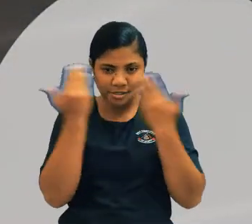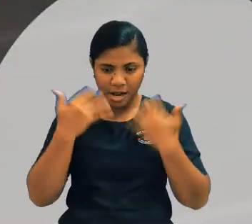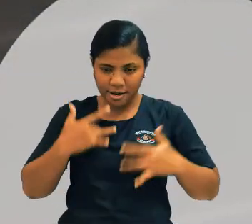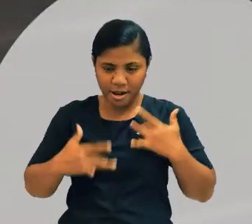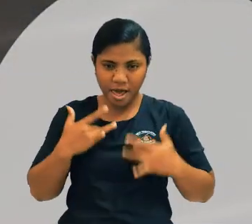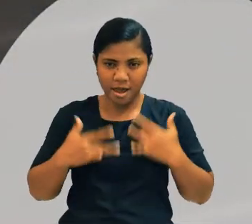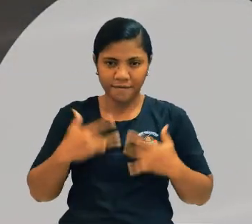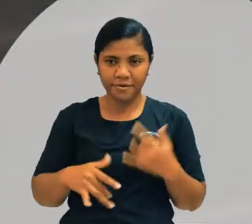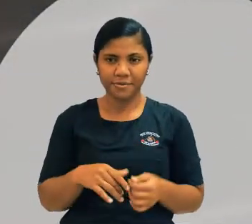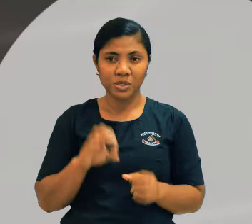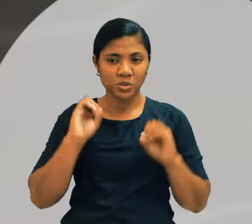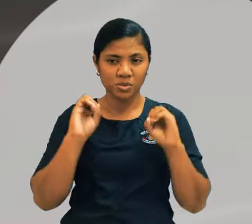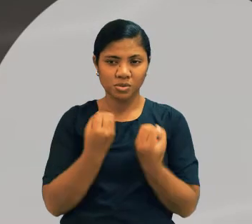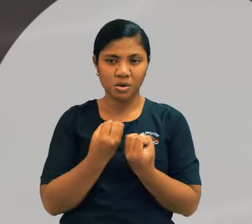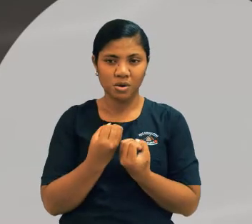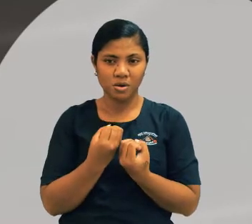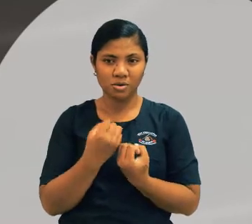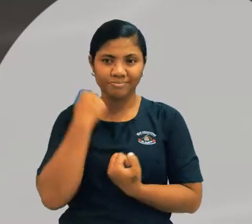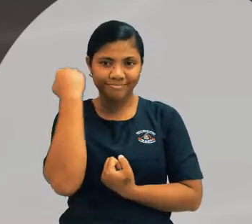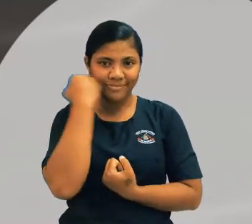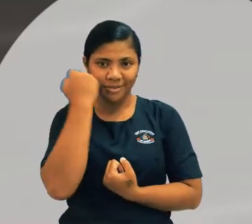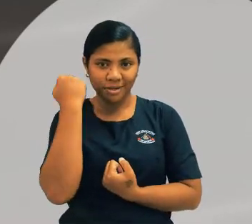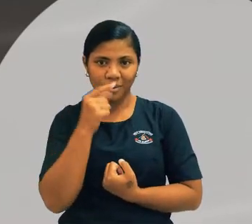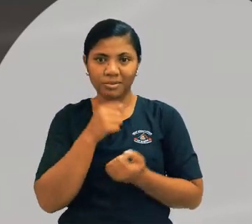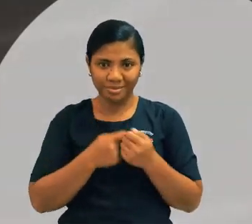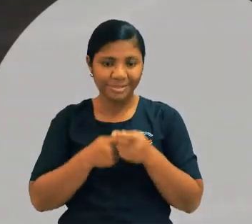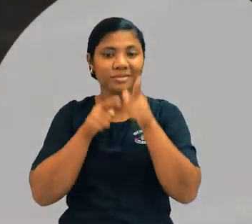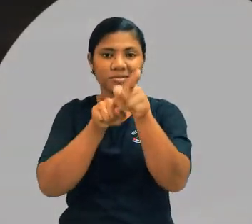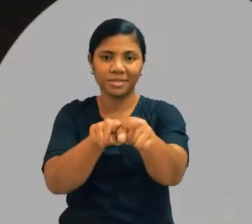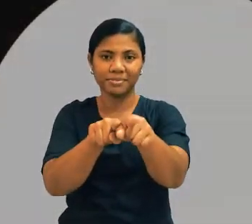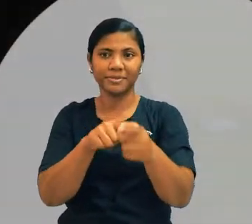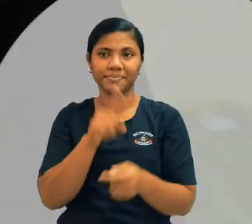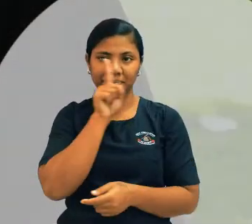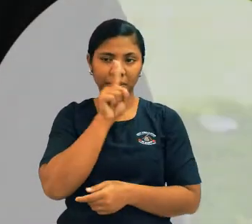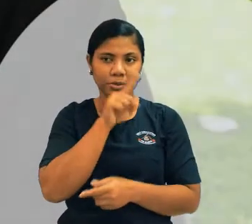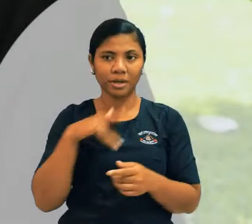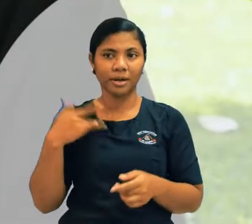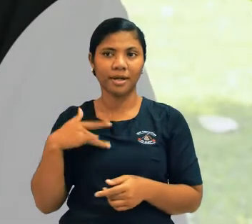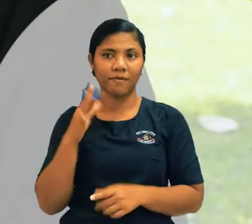million tala and was the top foreign exchange earner in